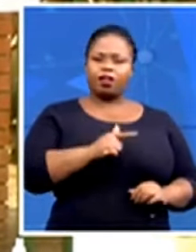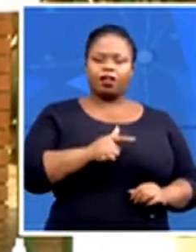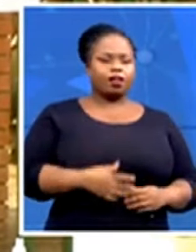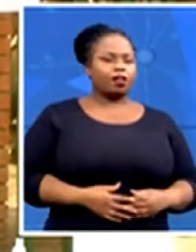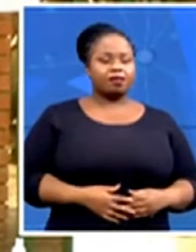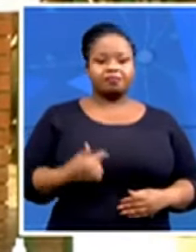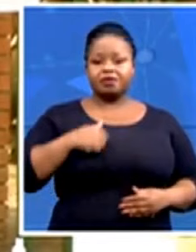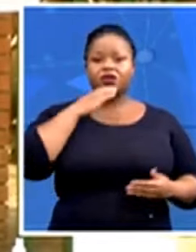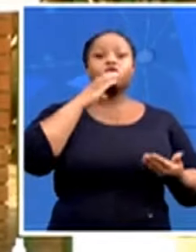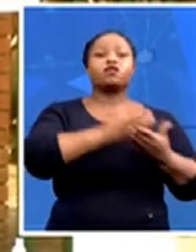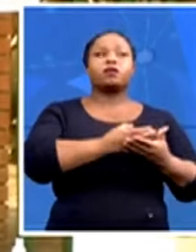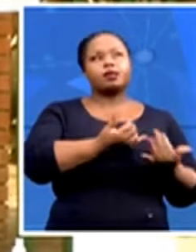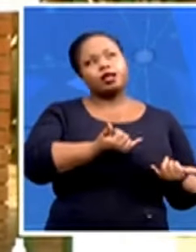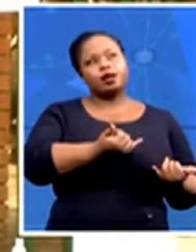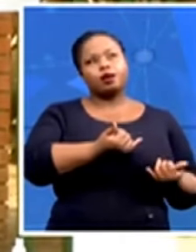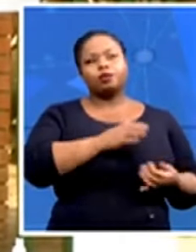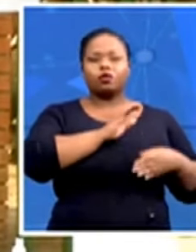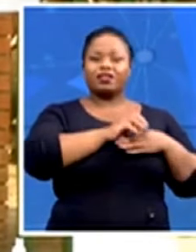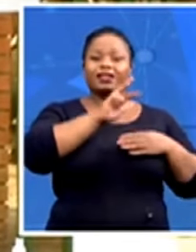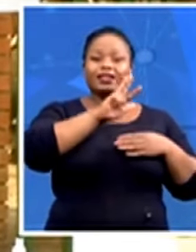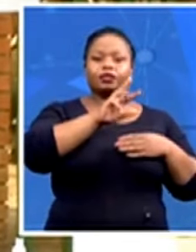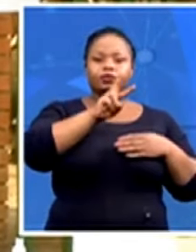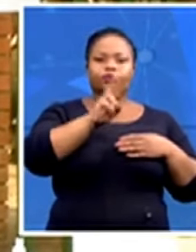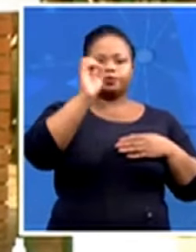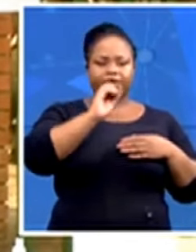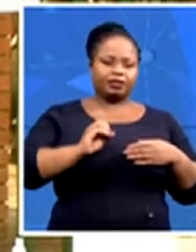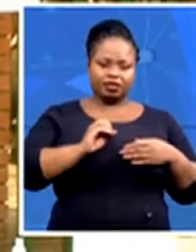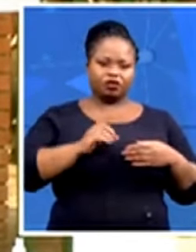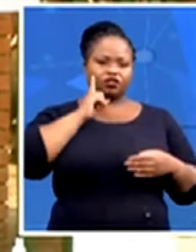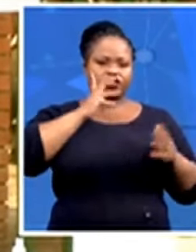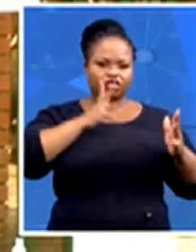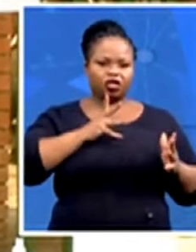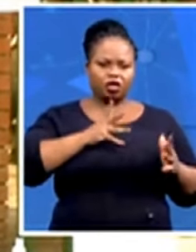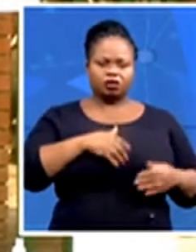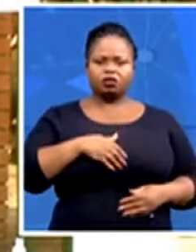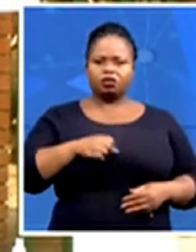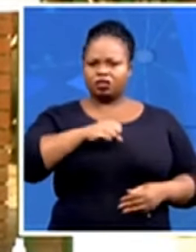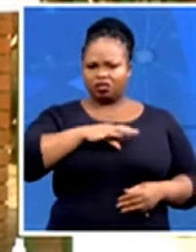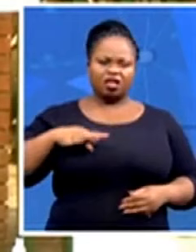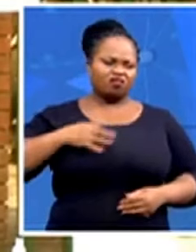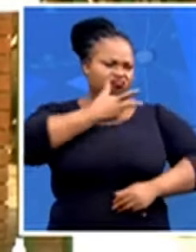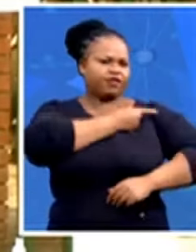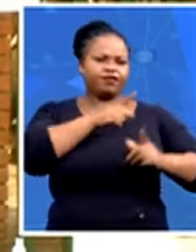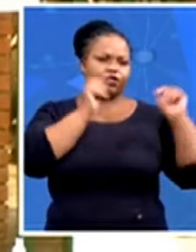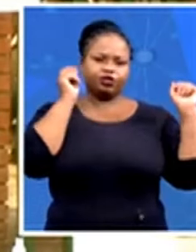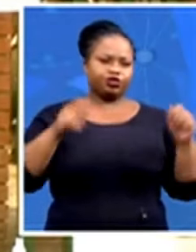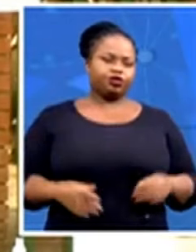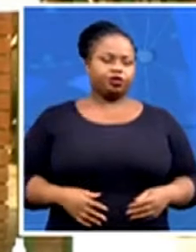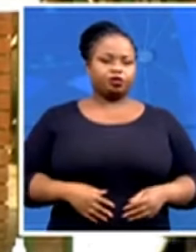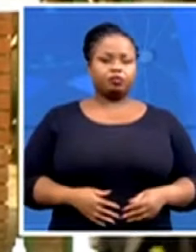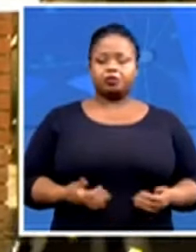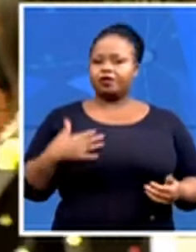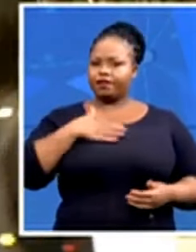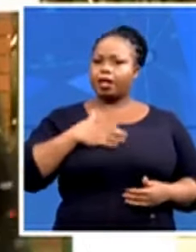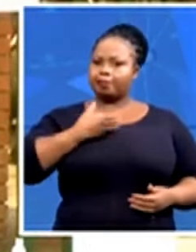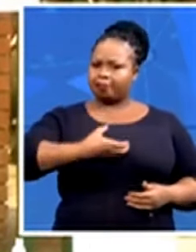more than 92% of our teachers and support staff has been vaccinated, and that gives us a comfort to say in that condition at least